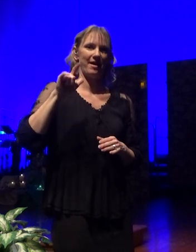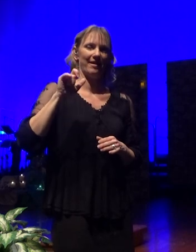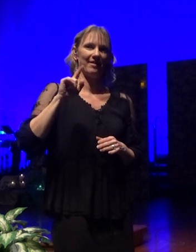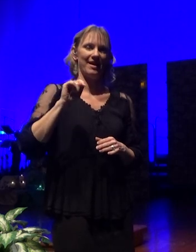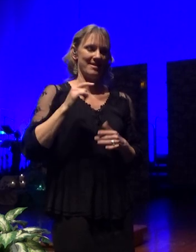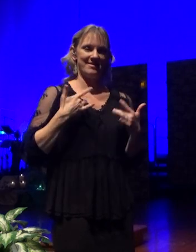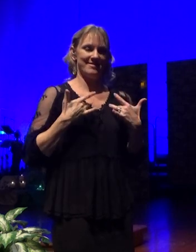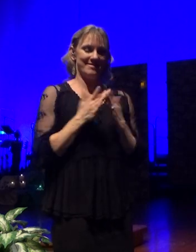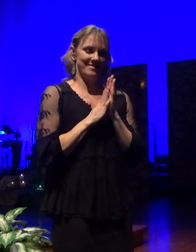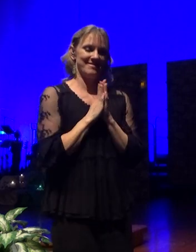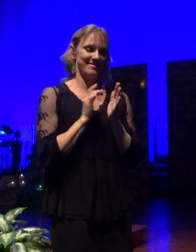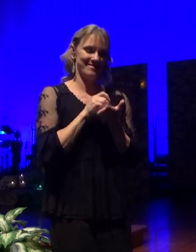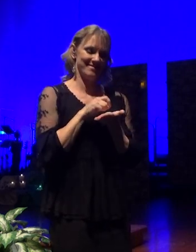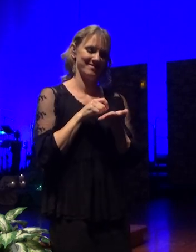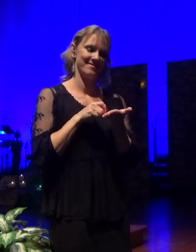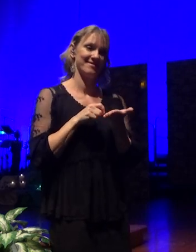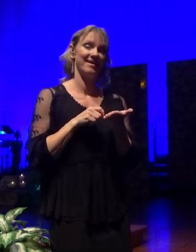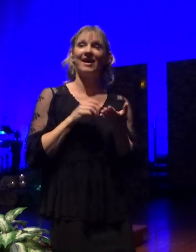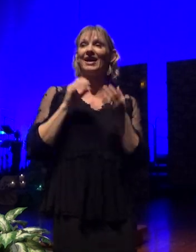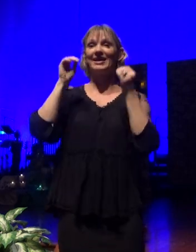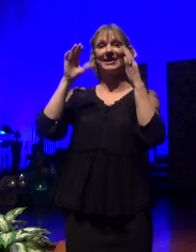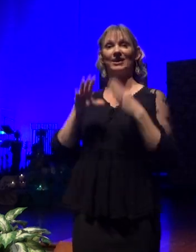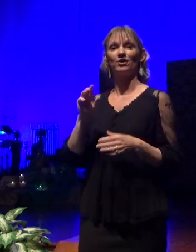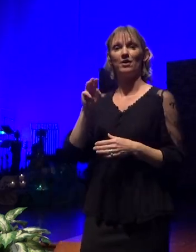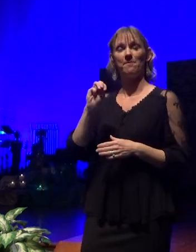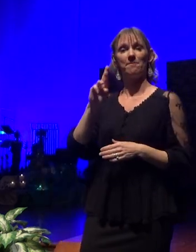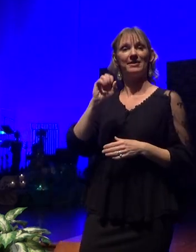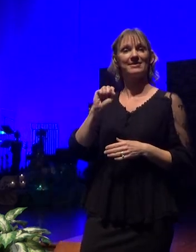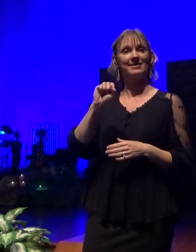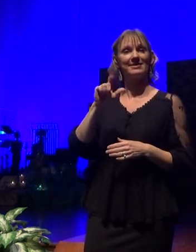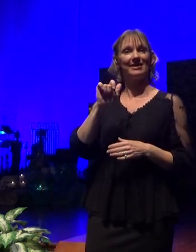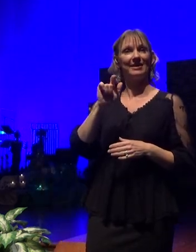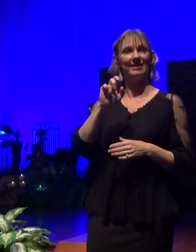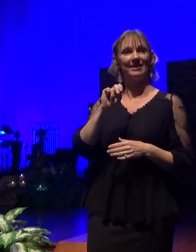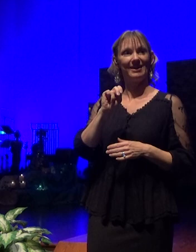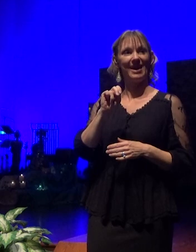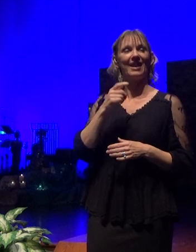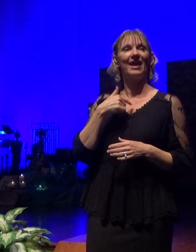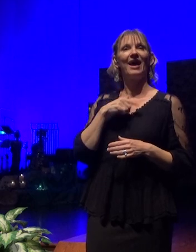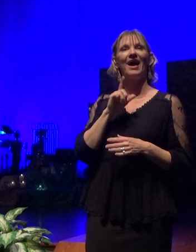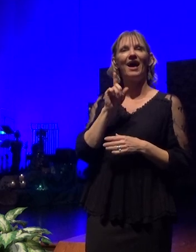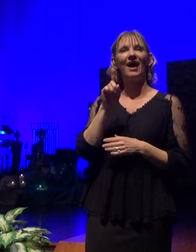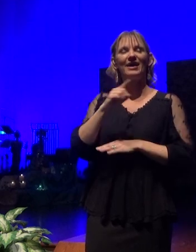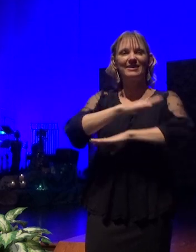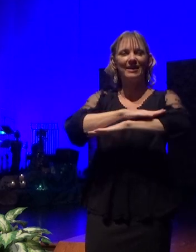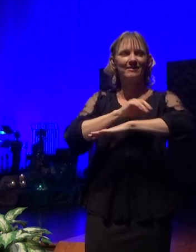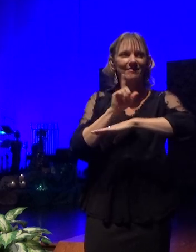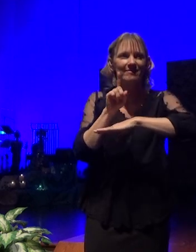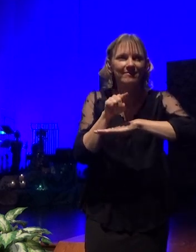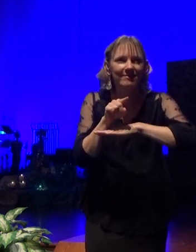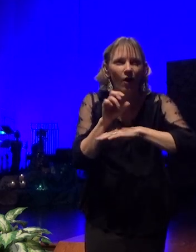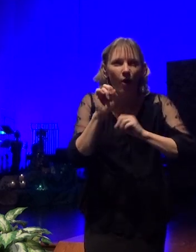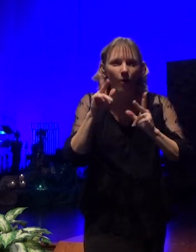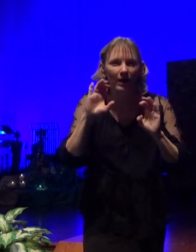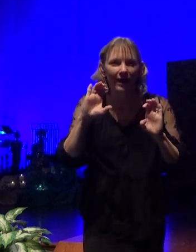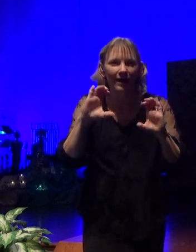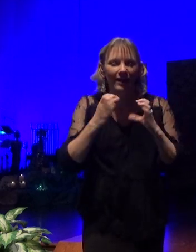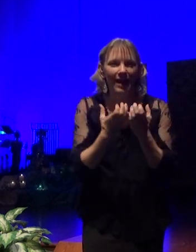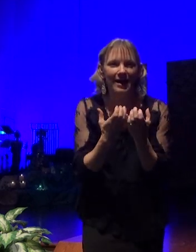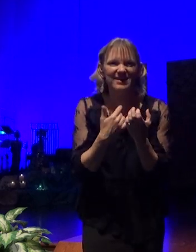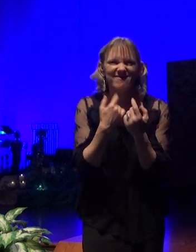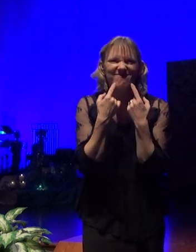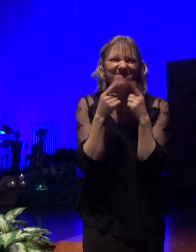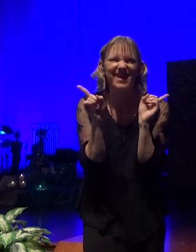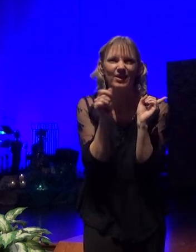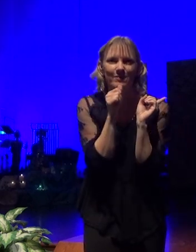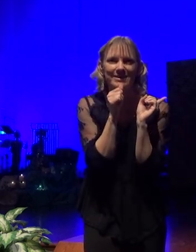enthusiastically. And the teacher, Mrs. Slayton, after they were all done writing, leaned forward on her desk and she said, okay, class, I'm going to tell you a